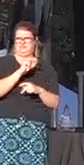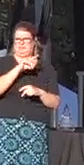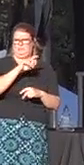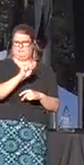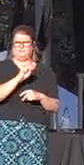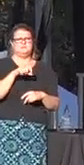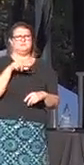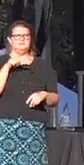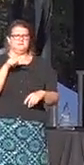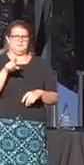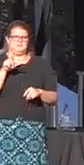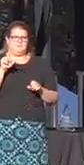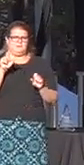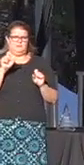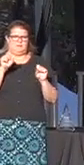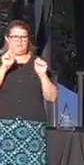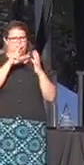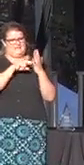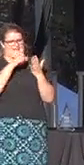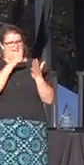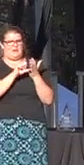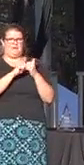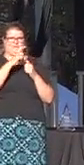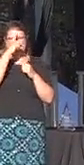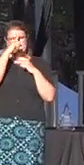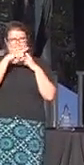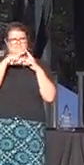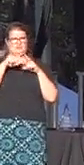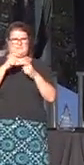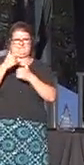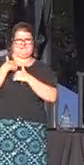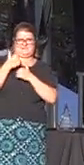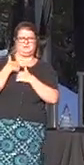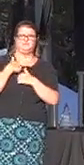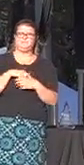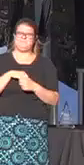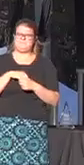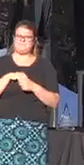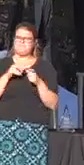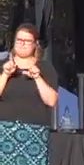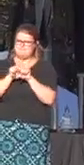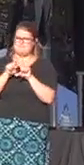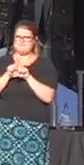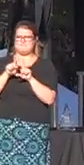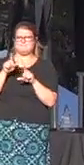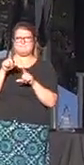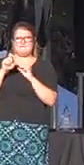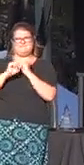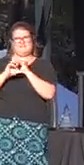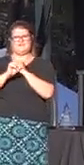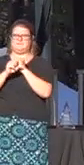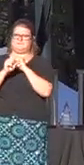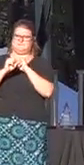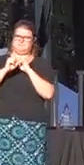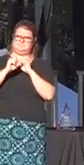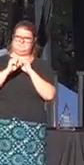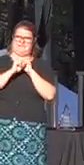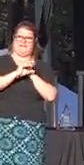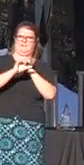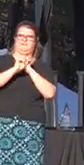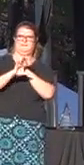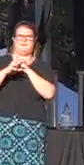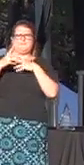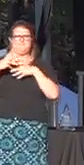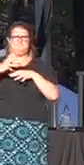how to stay closeted in the military, or when you flip through ACT UP's flyers advertising protests and marches to demand action on